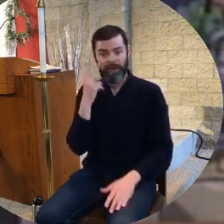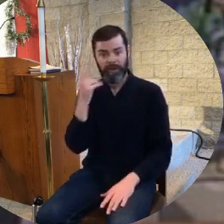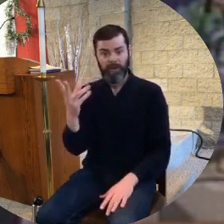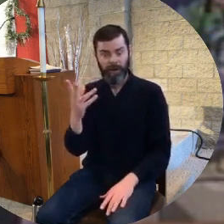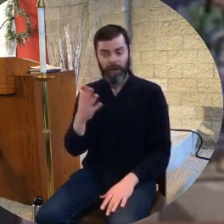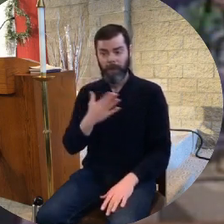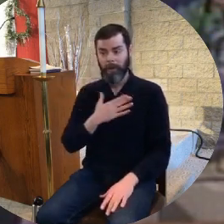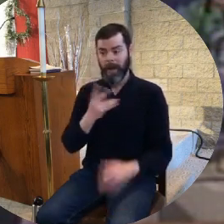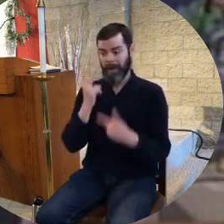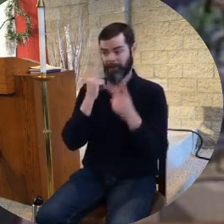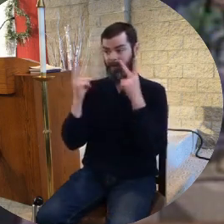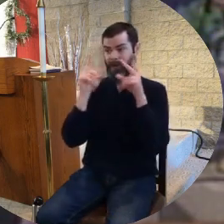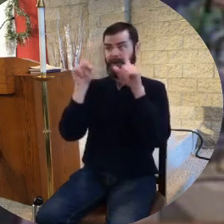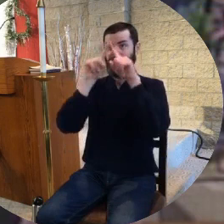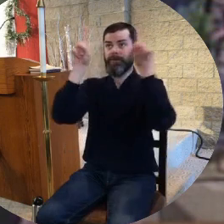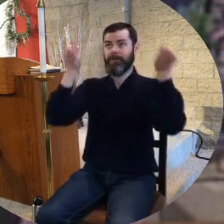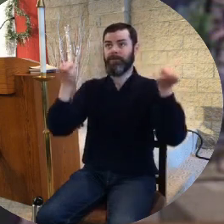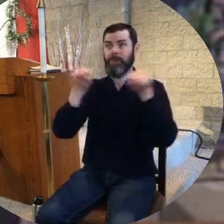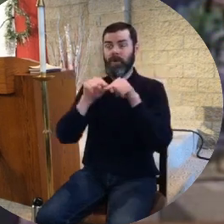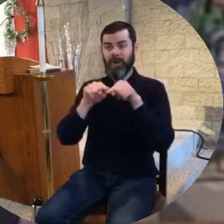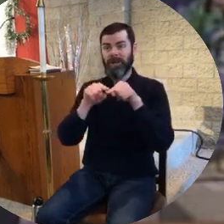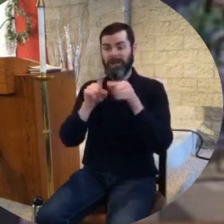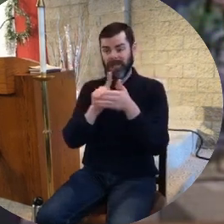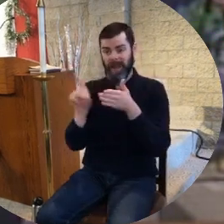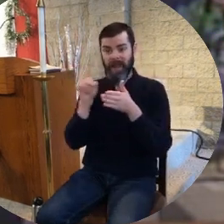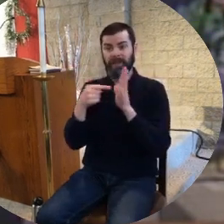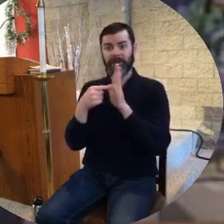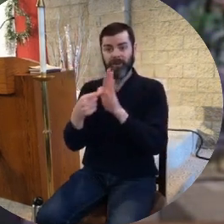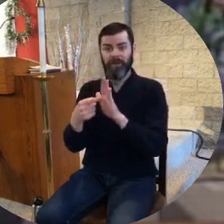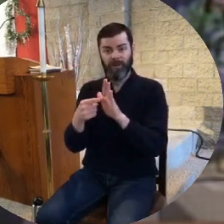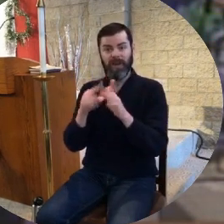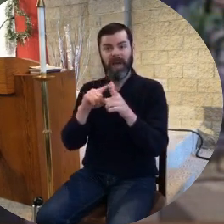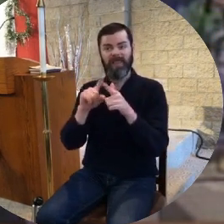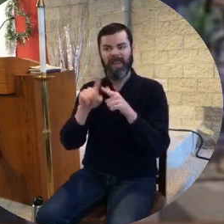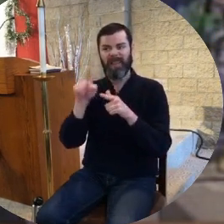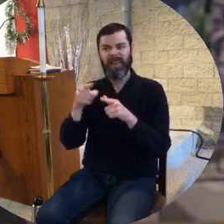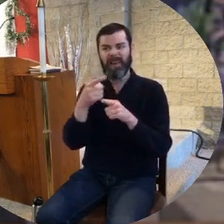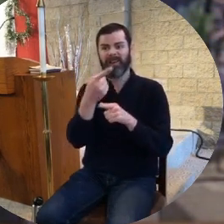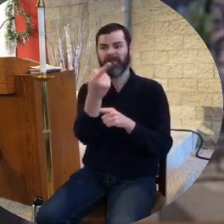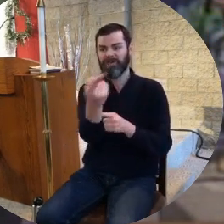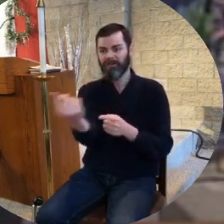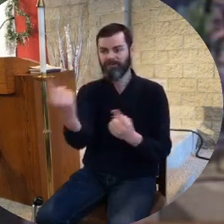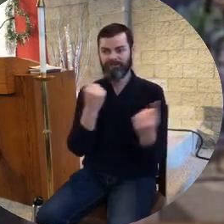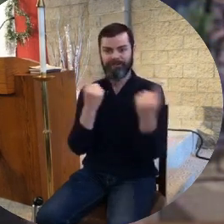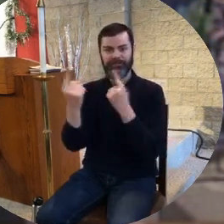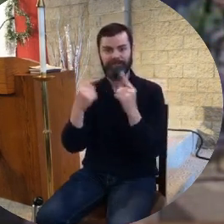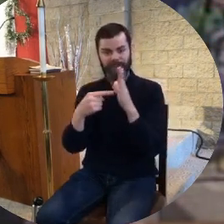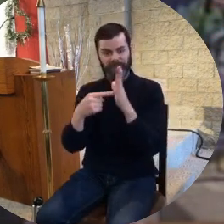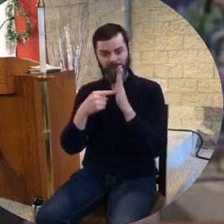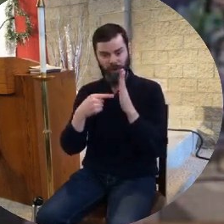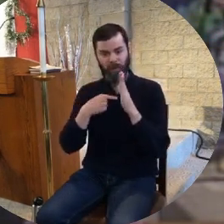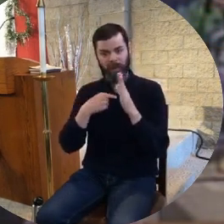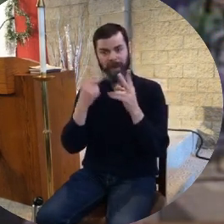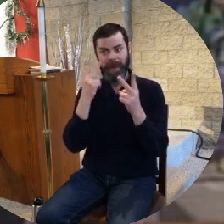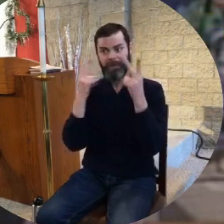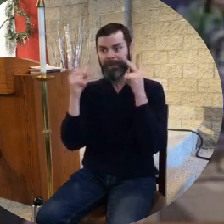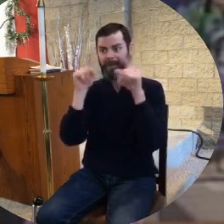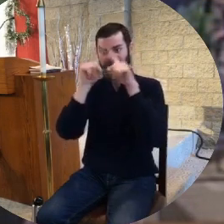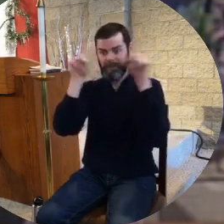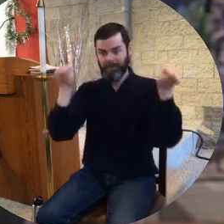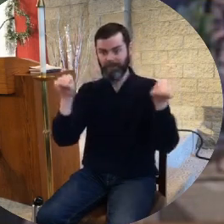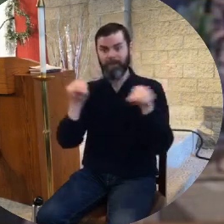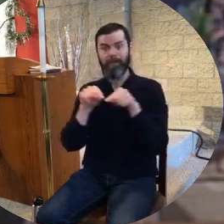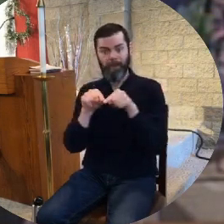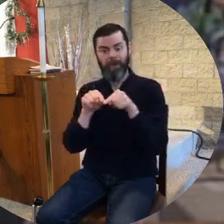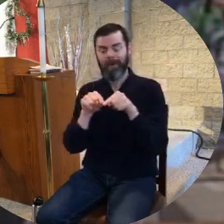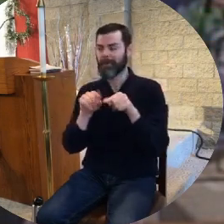came back this week and showed me their vision board. Some of them were just amazing vision boards that they shared with me. So you haven't done a vision board, that's an important process as